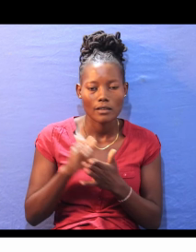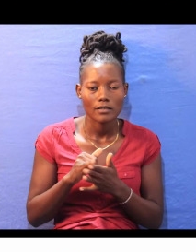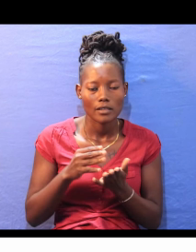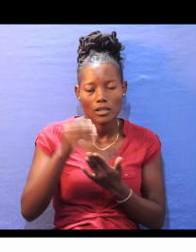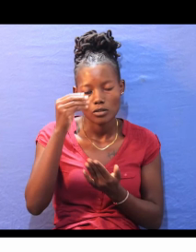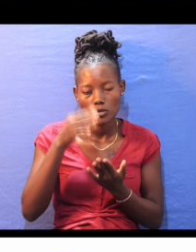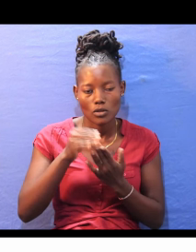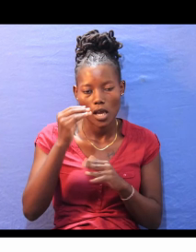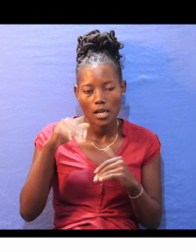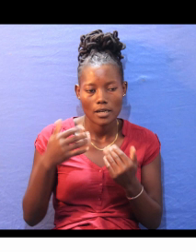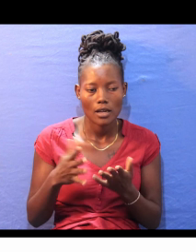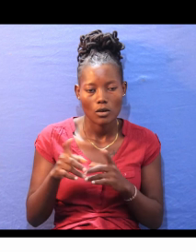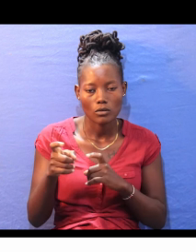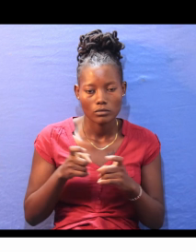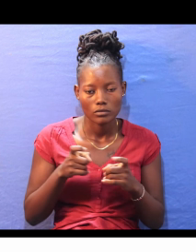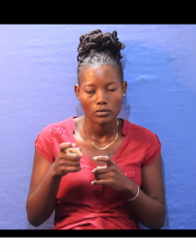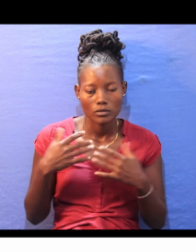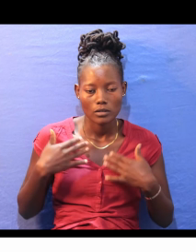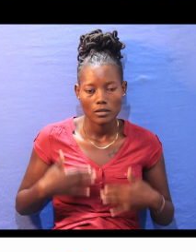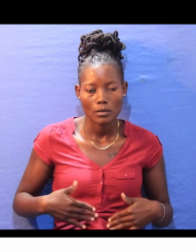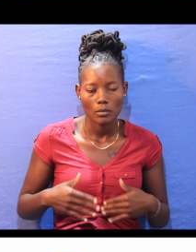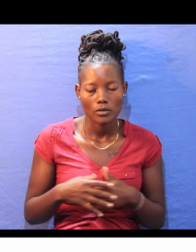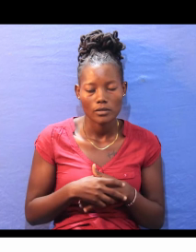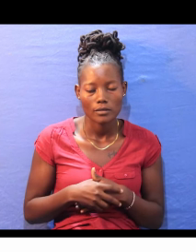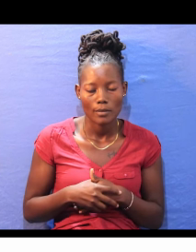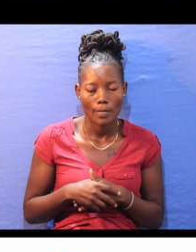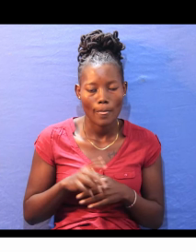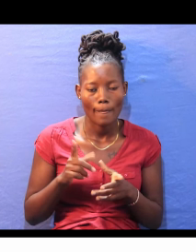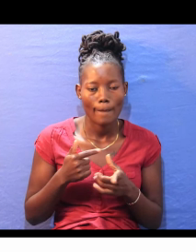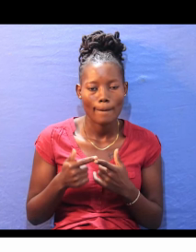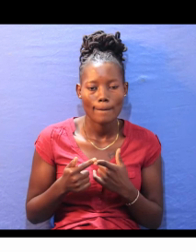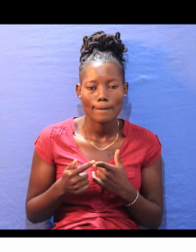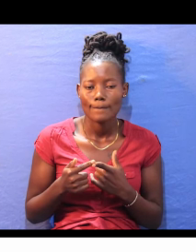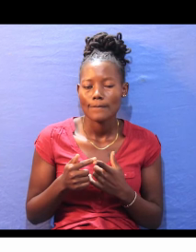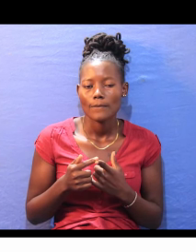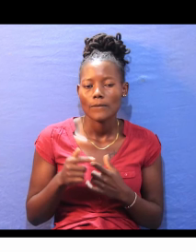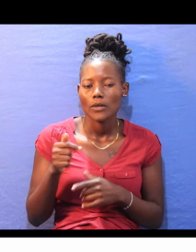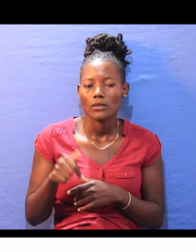learn how to control the body. And then this is